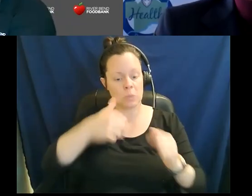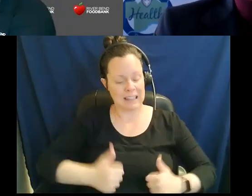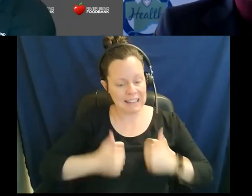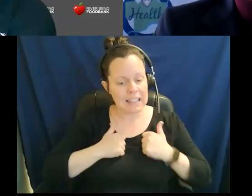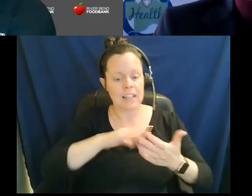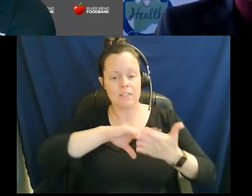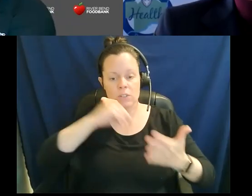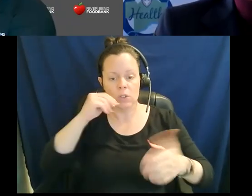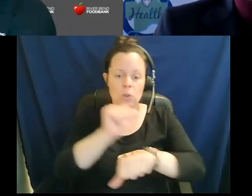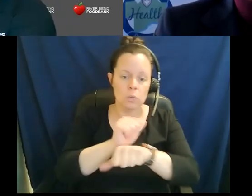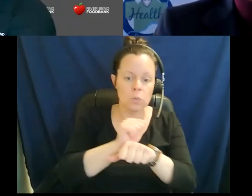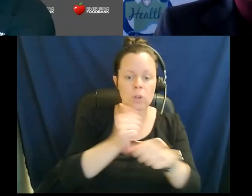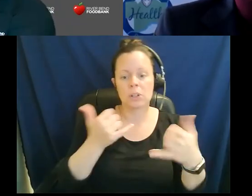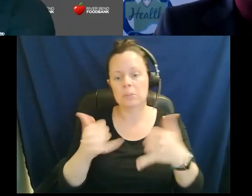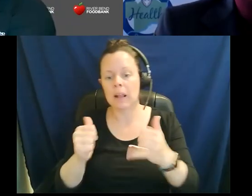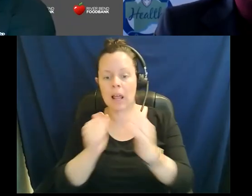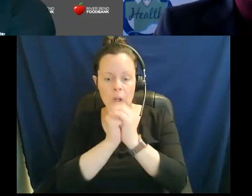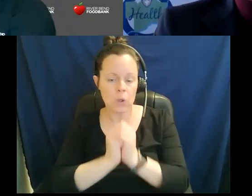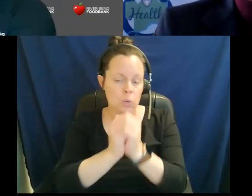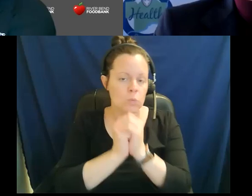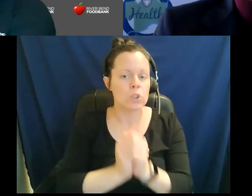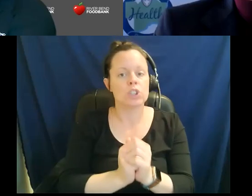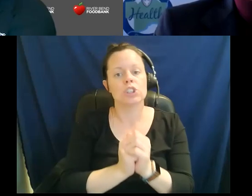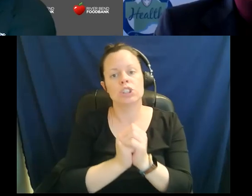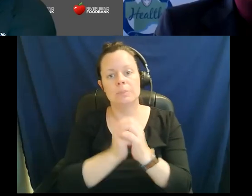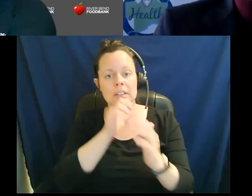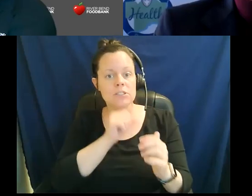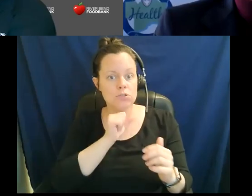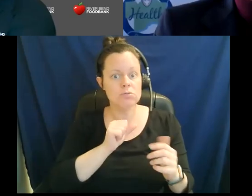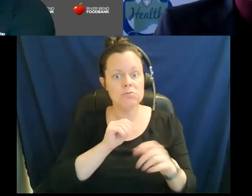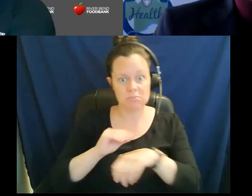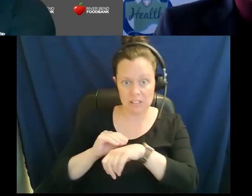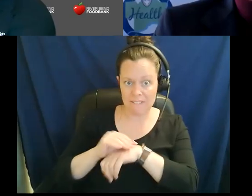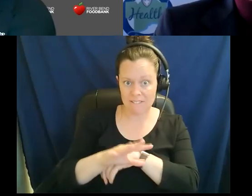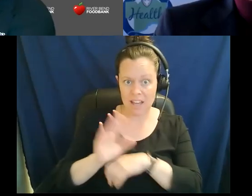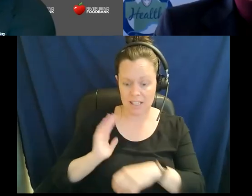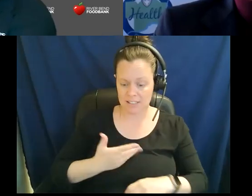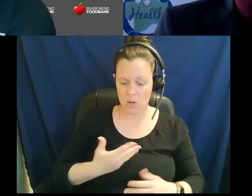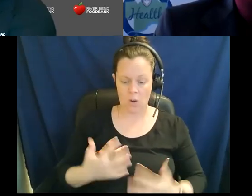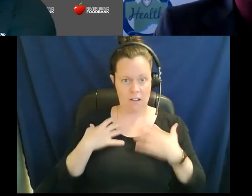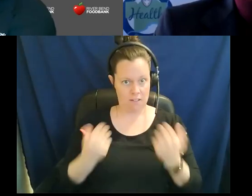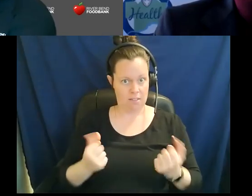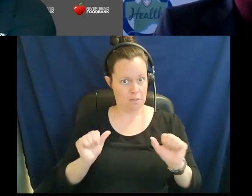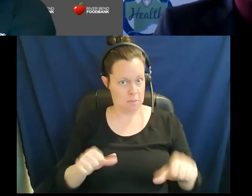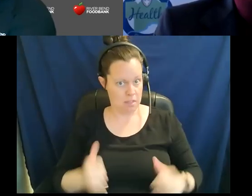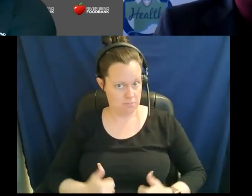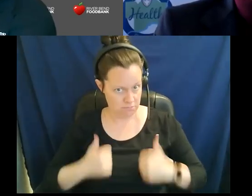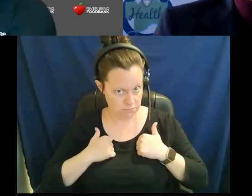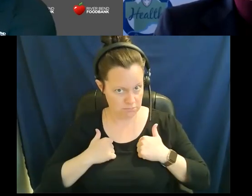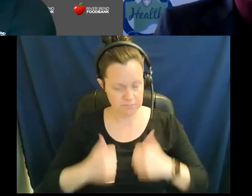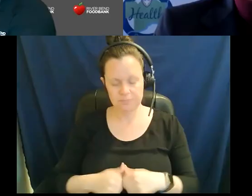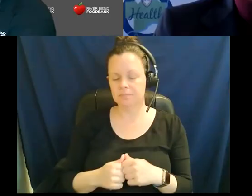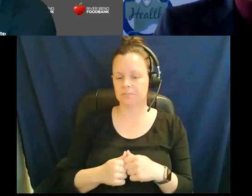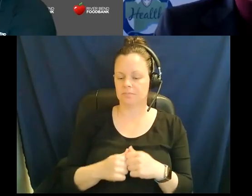play, worship, and age affect our health and our ability to thrive. Education,